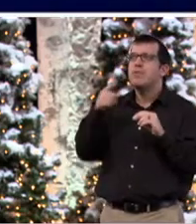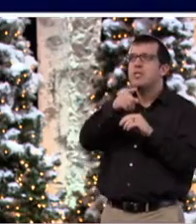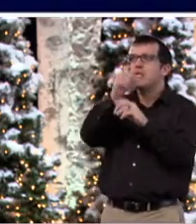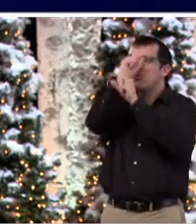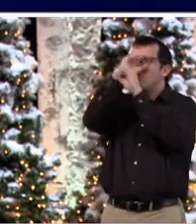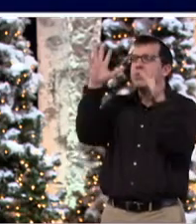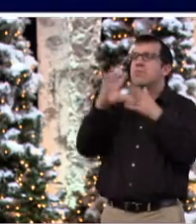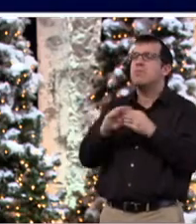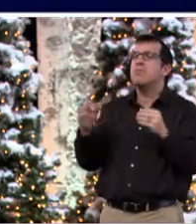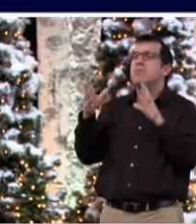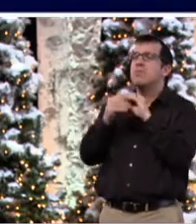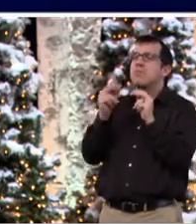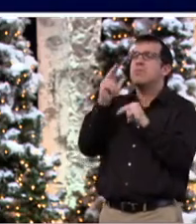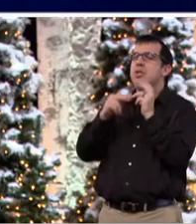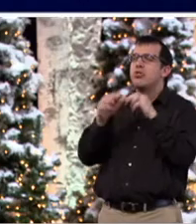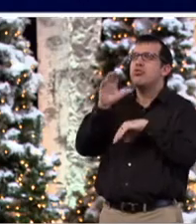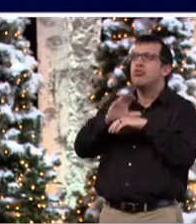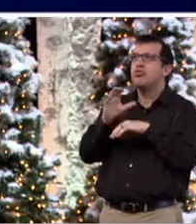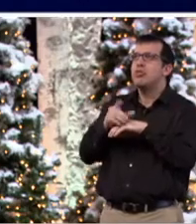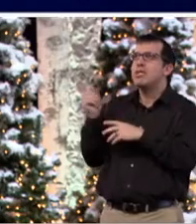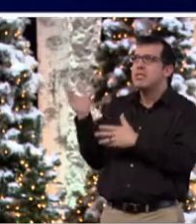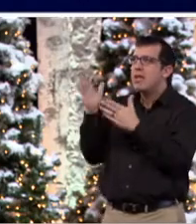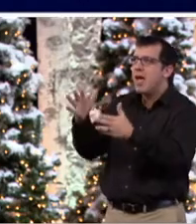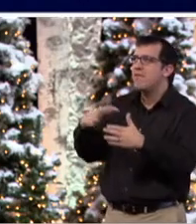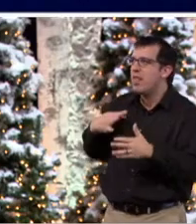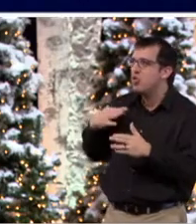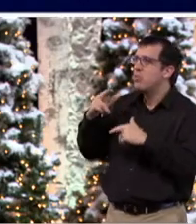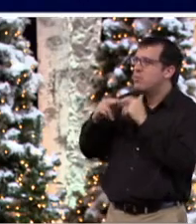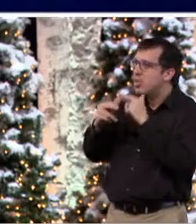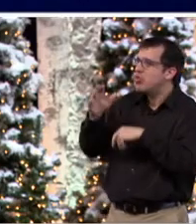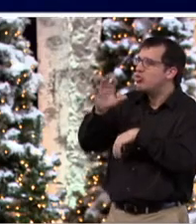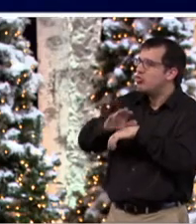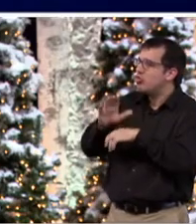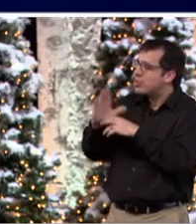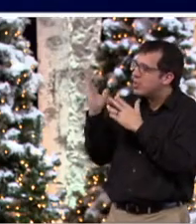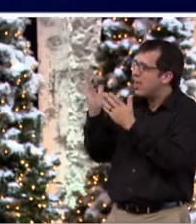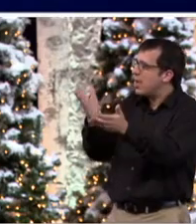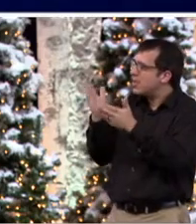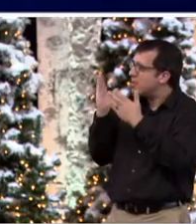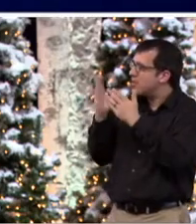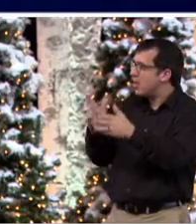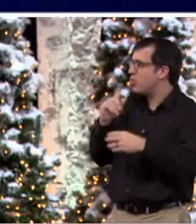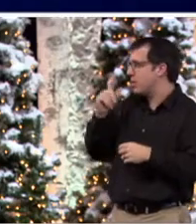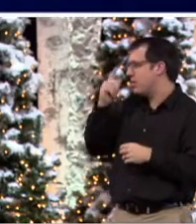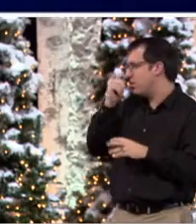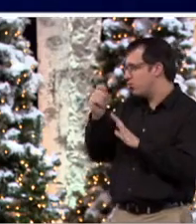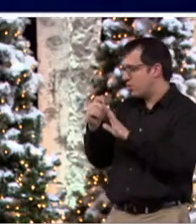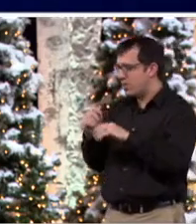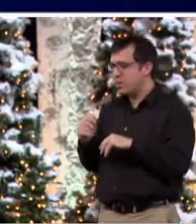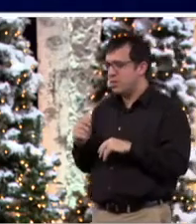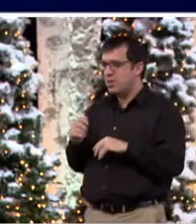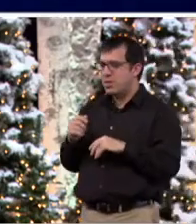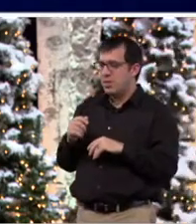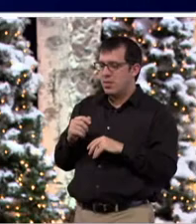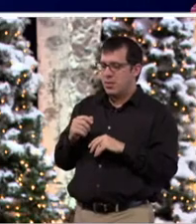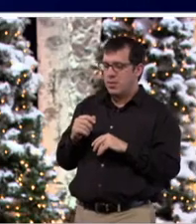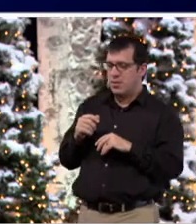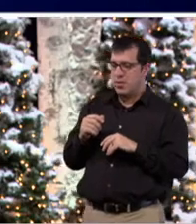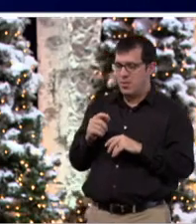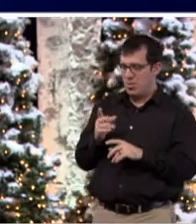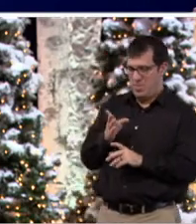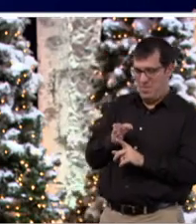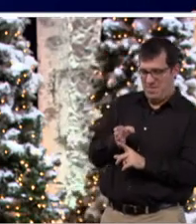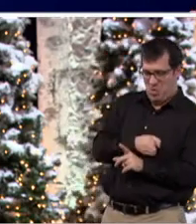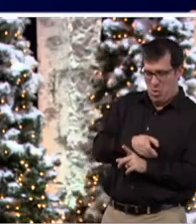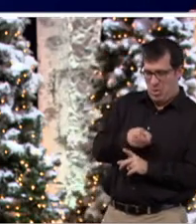all around the world, taking volunteers and building churches. It was interesting because right before he